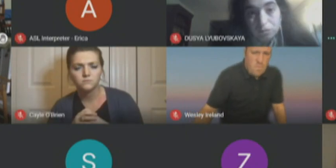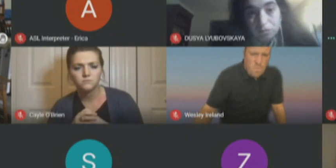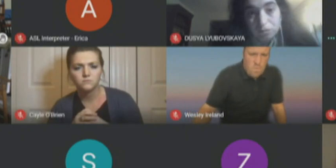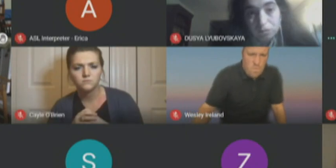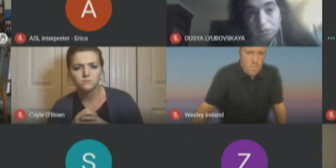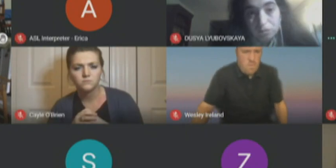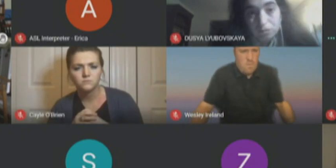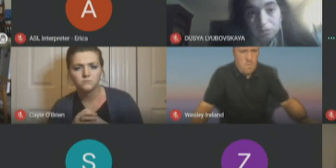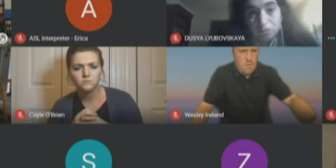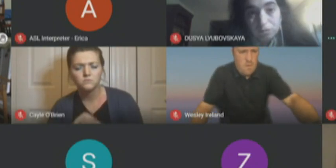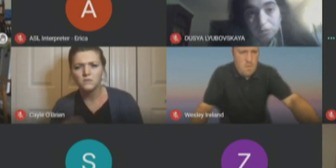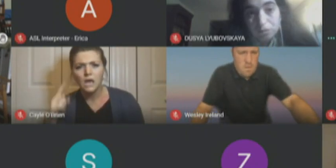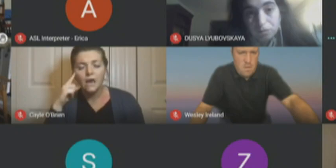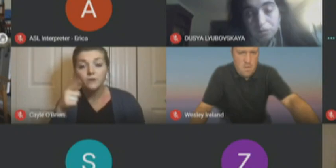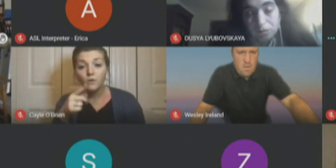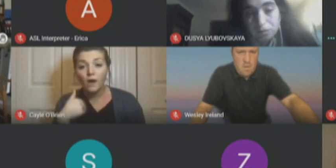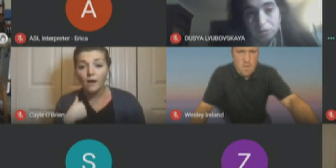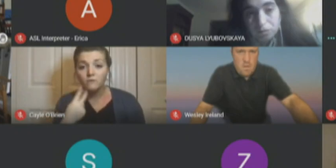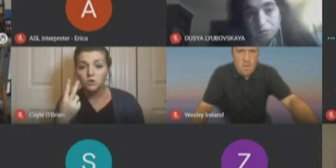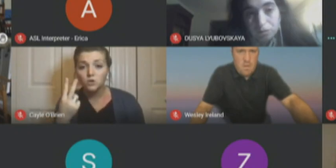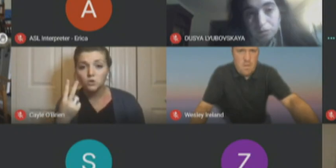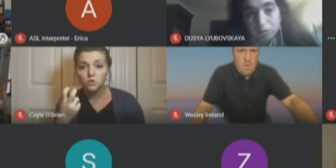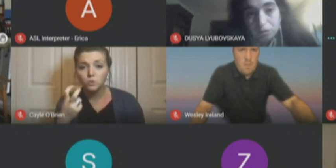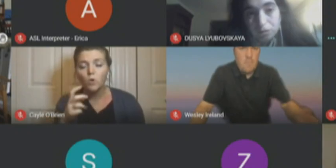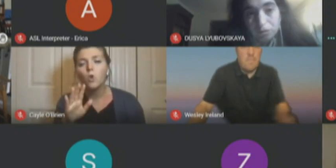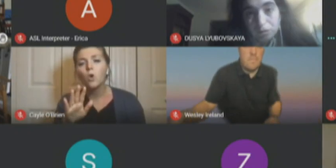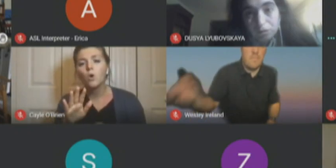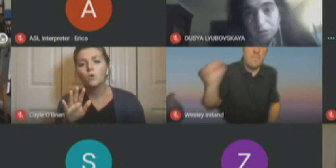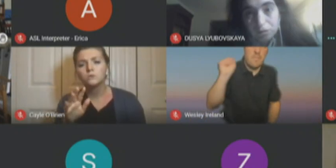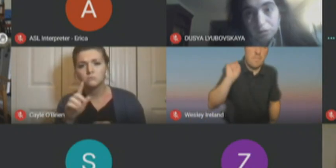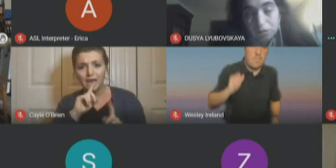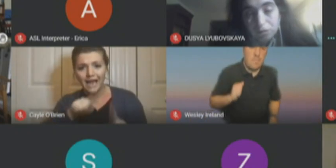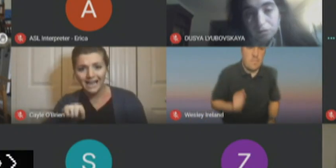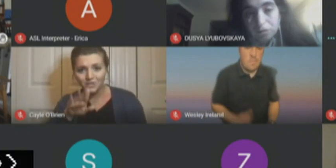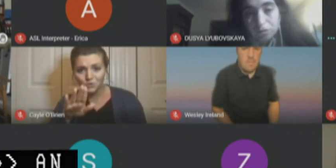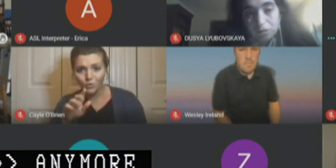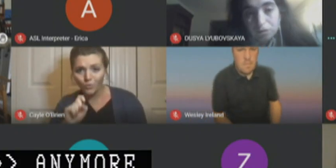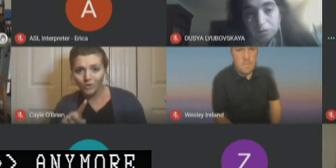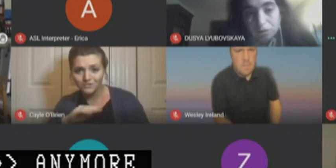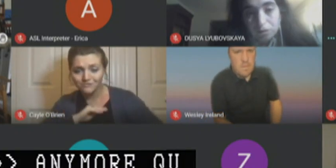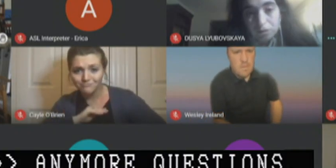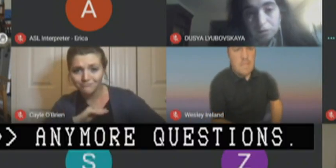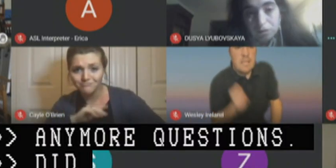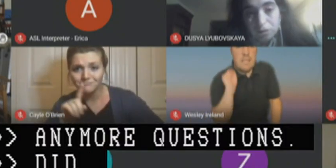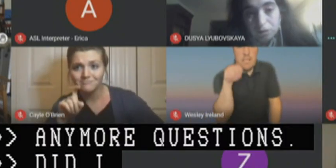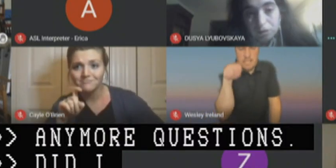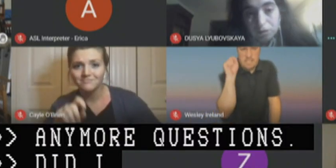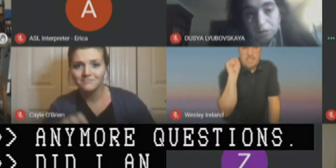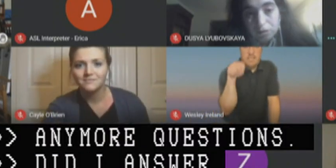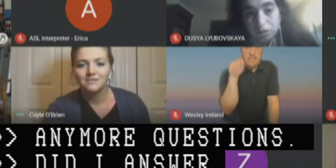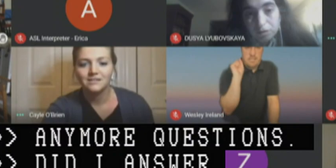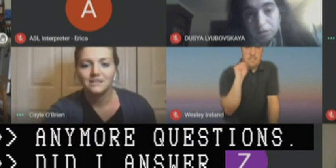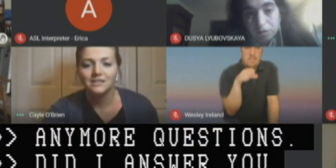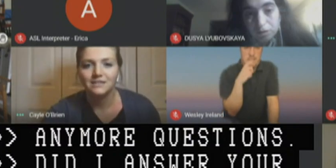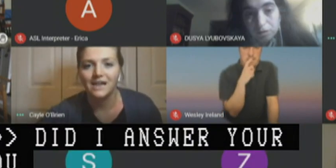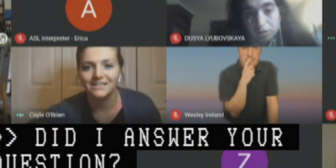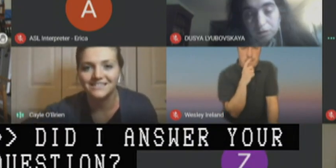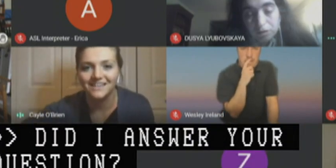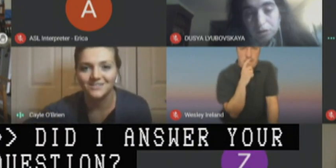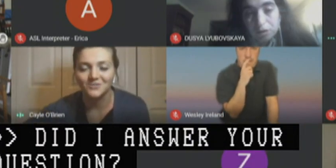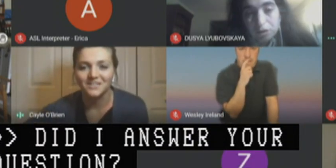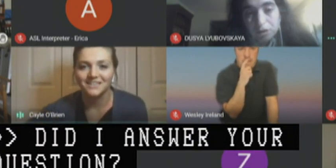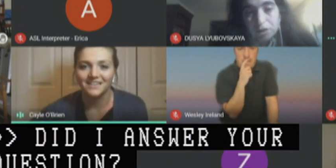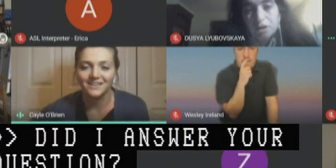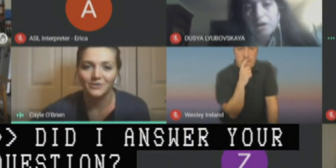I think you had 2 more questions. Did I answer your question? For the internet, nobody could search things, whatever.